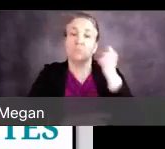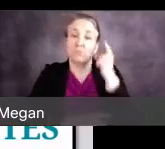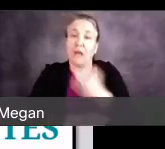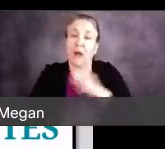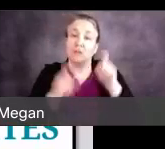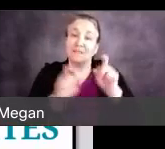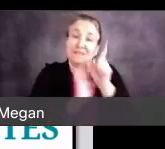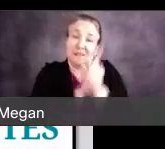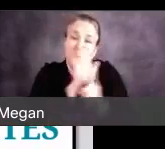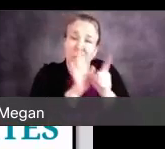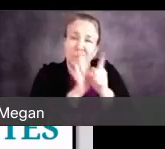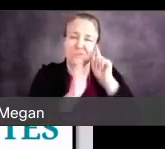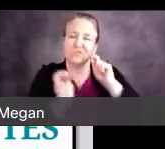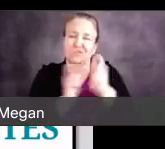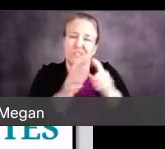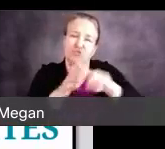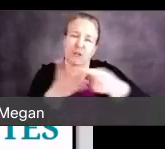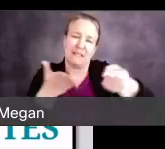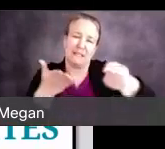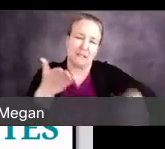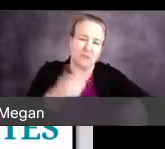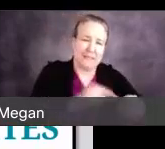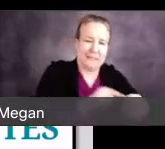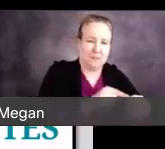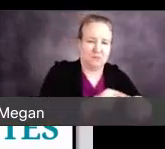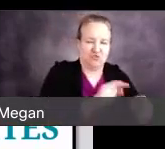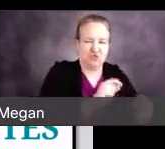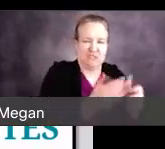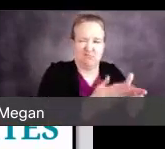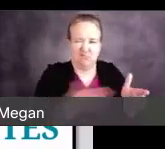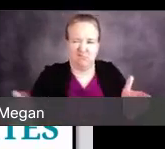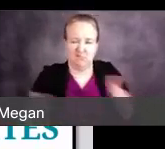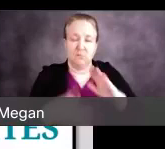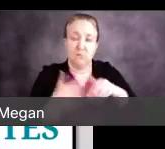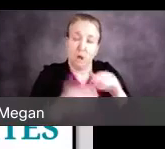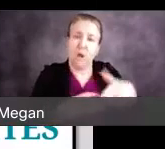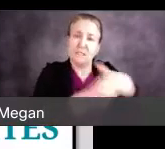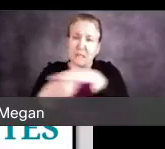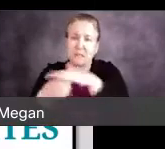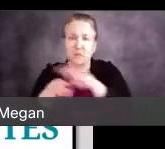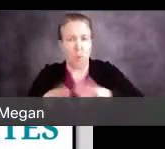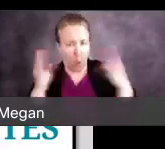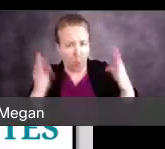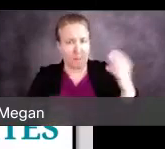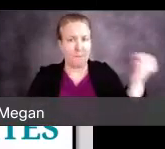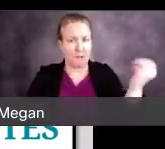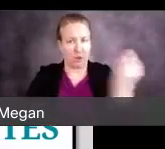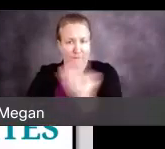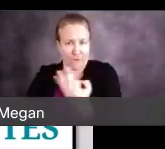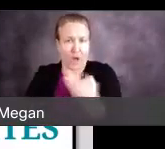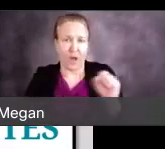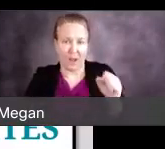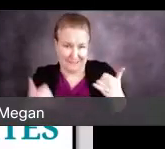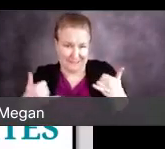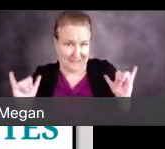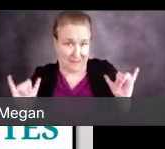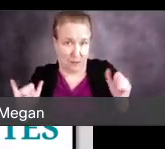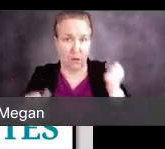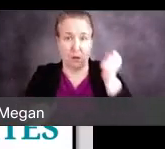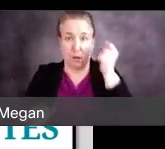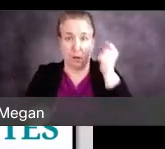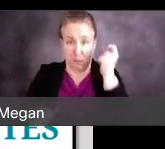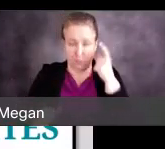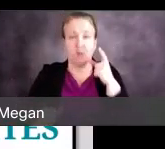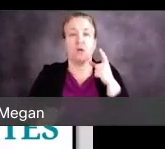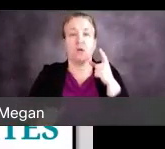testing hours starting next week. All of our sites will still be open Monday through Friday, but we're going back